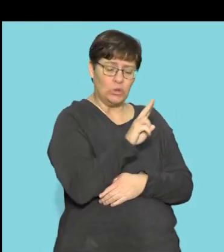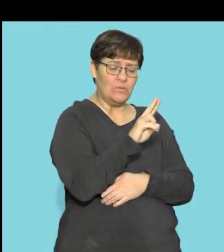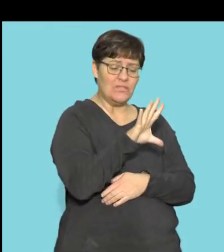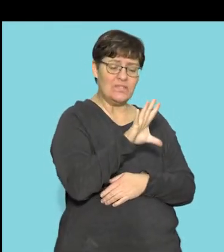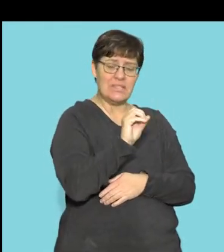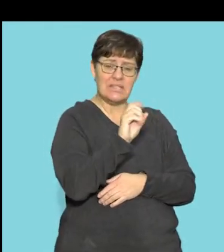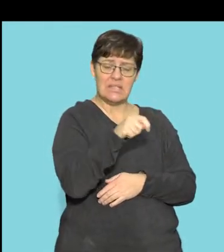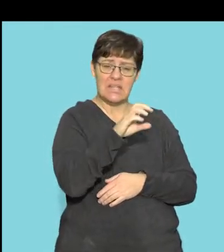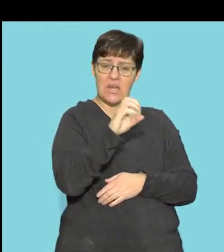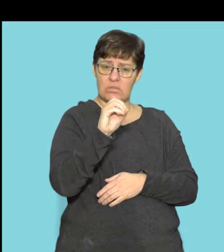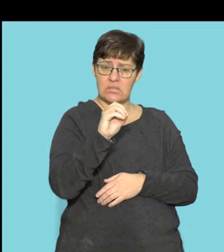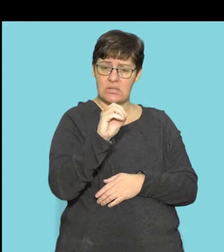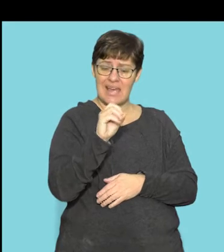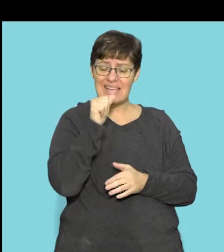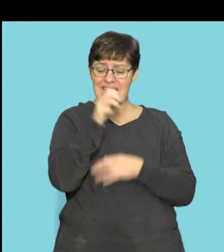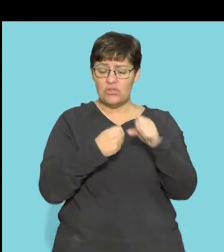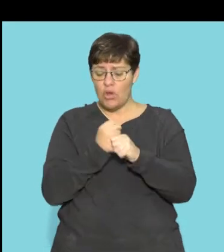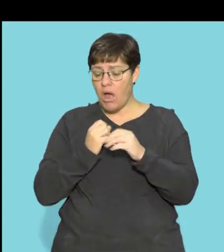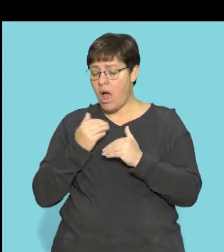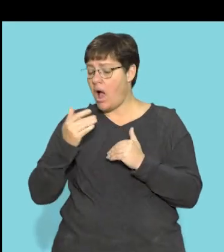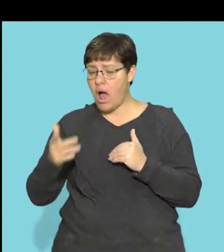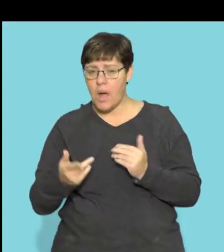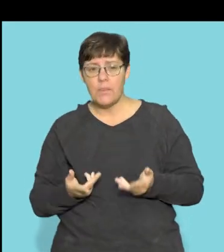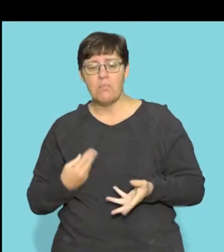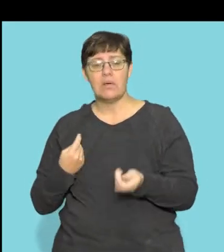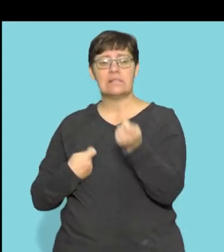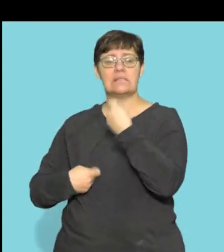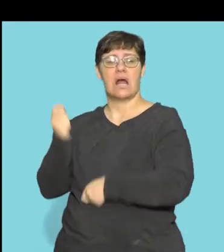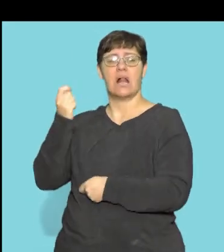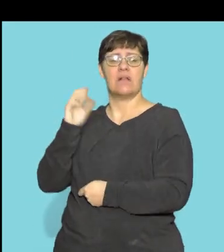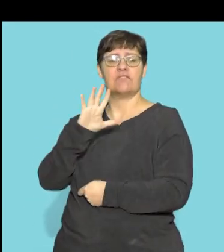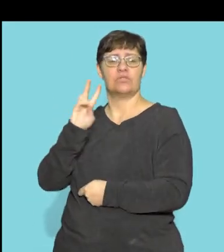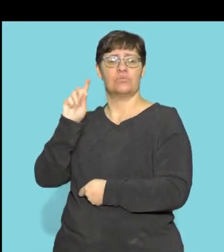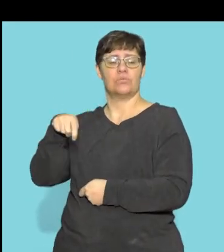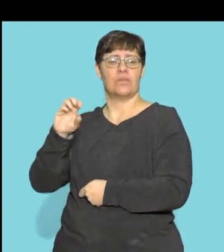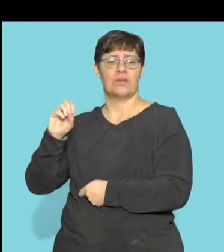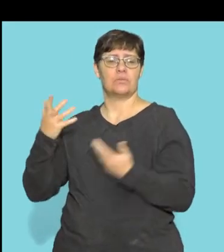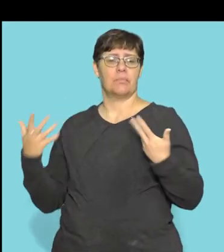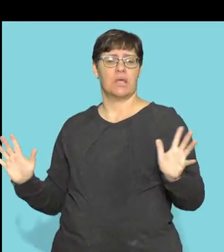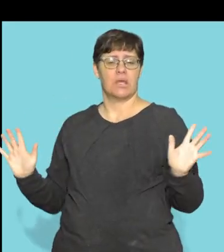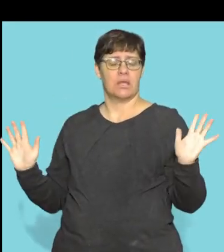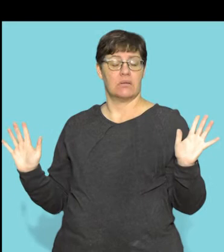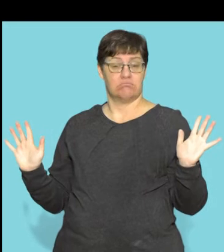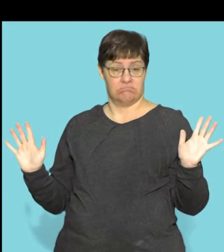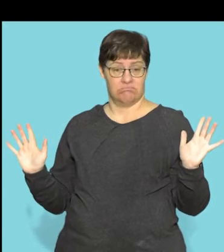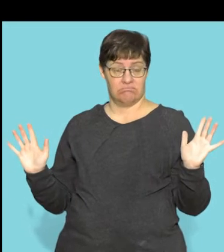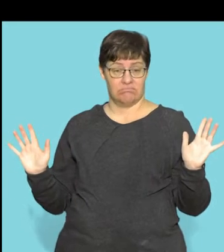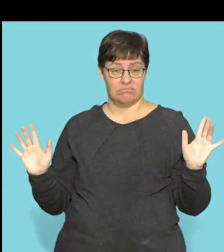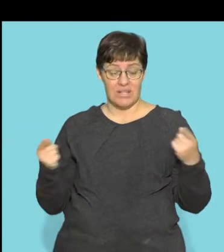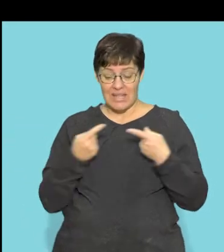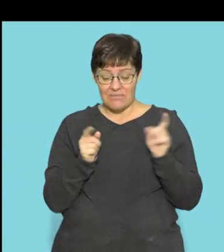for 250,000. After 6 years, you can only sell it at 52,000. So